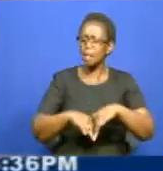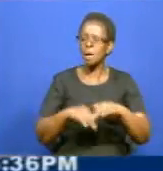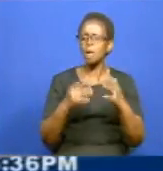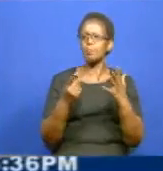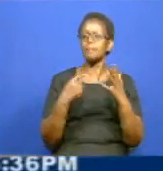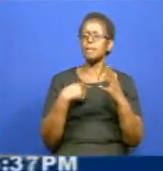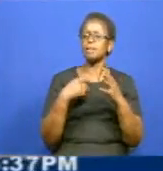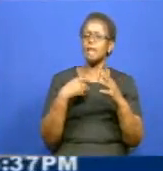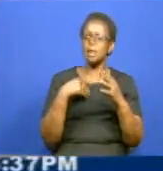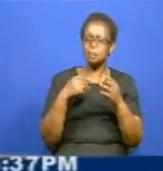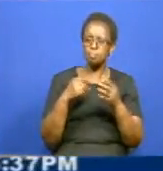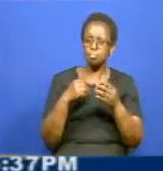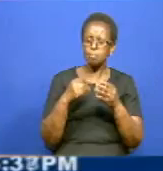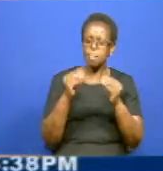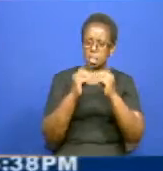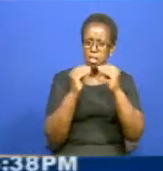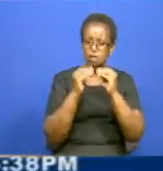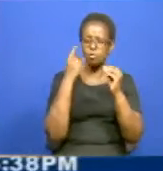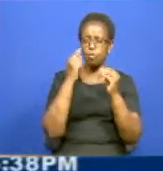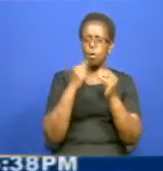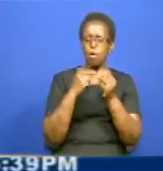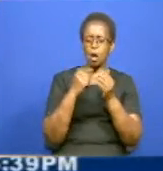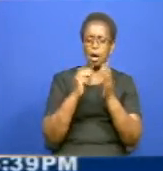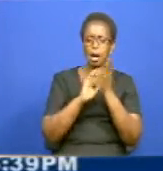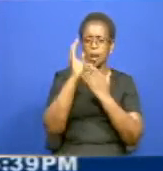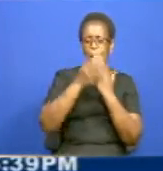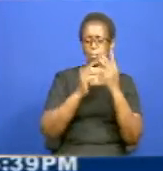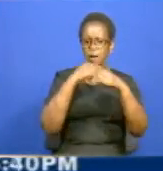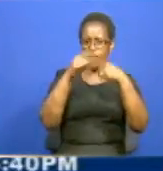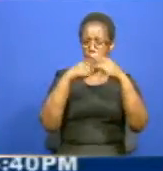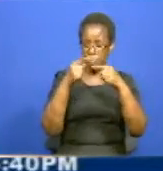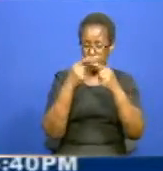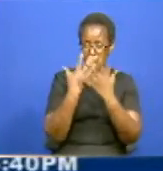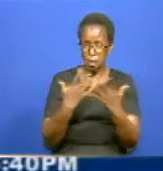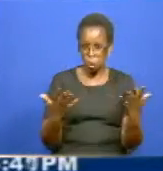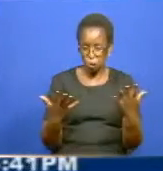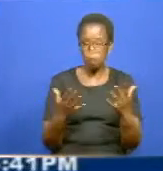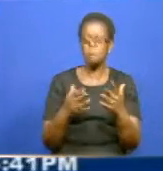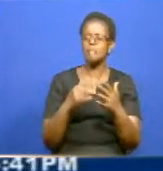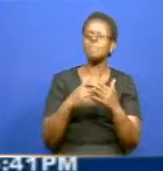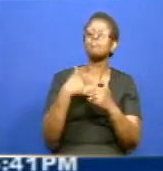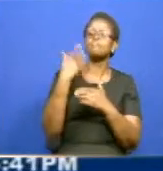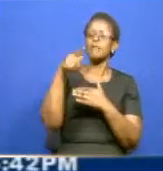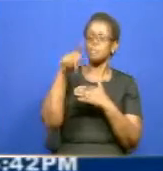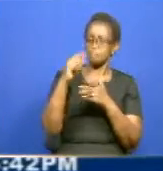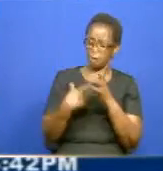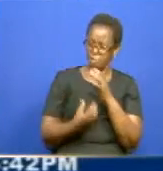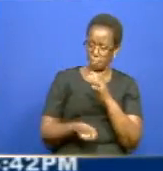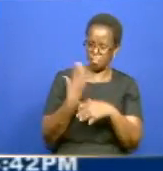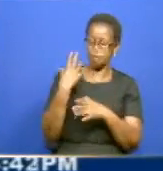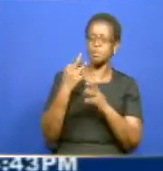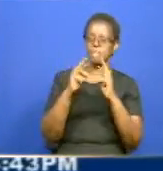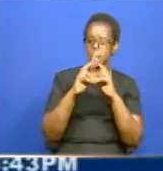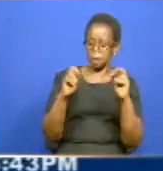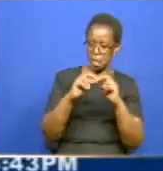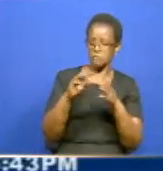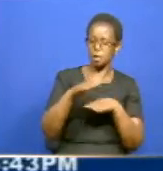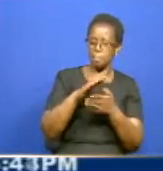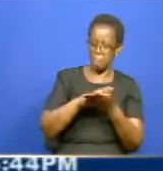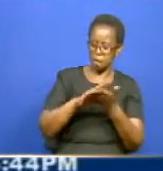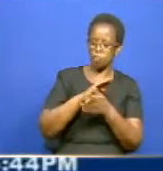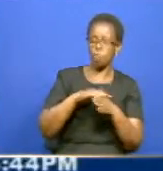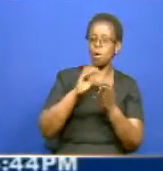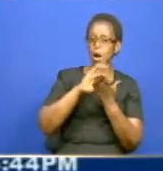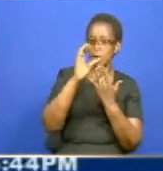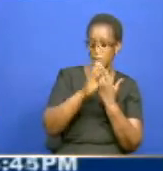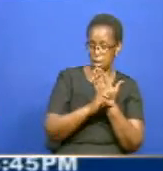support materials and came up with a research based on curricula and curriculum support materials. These